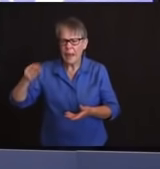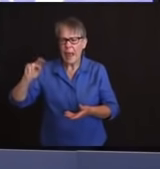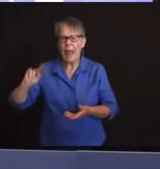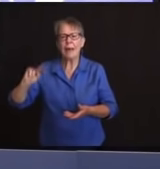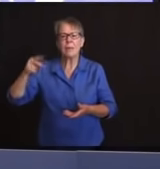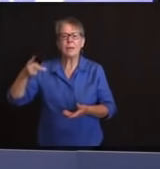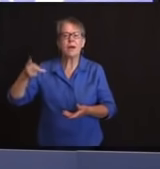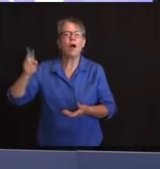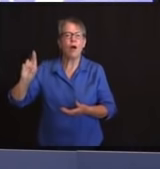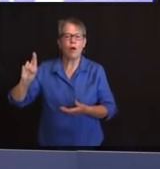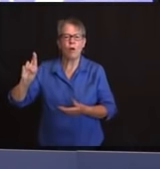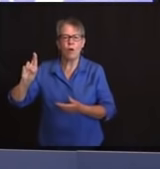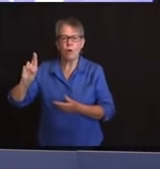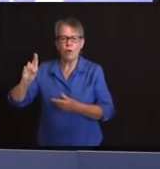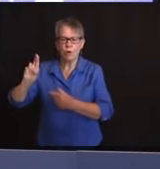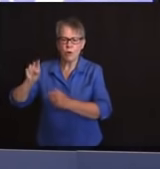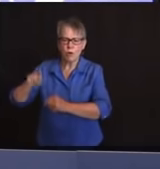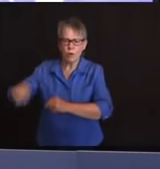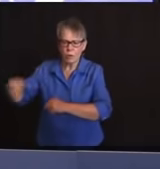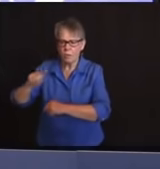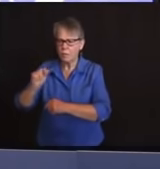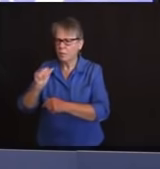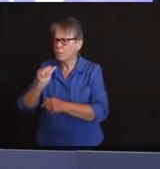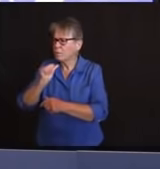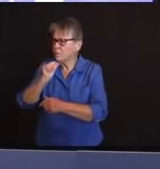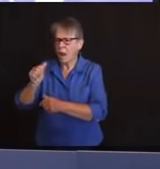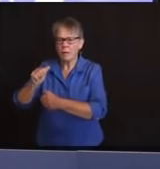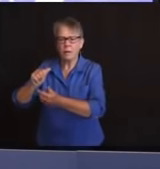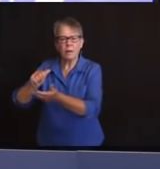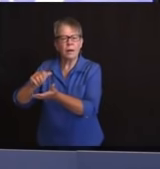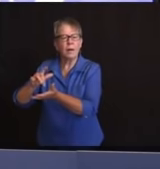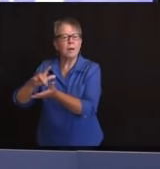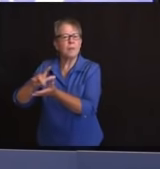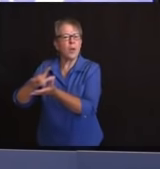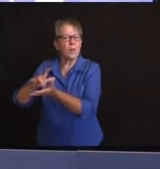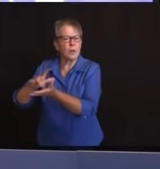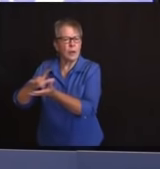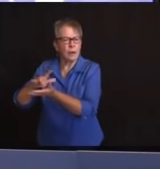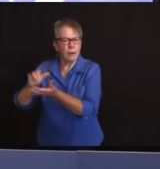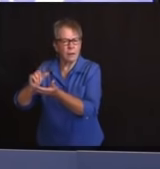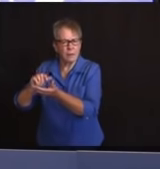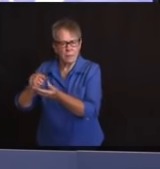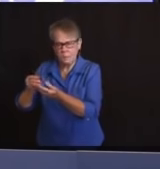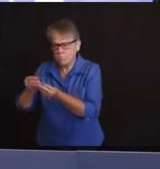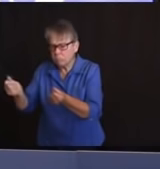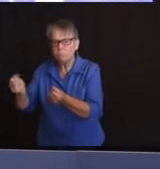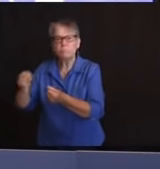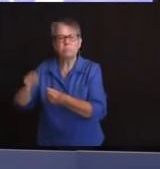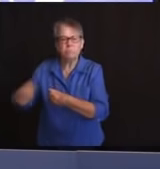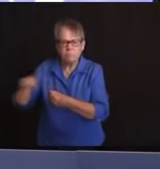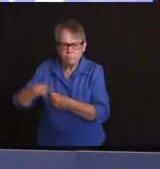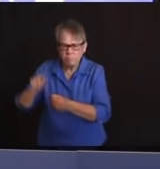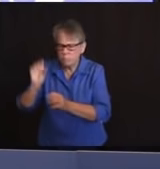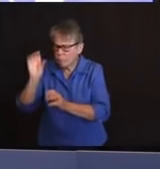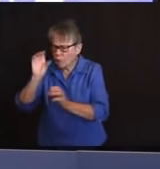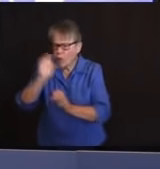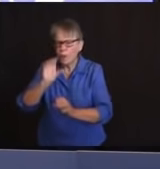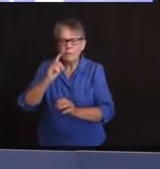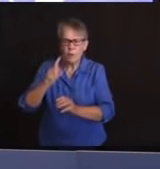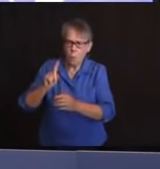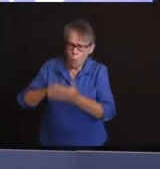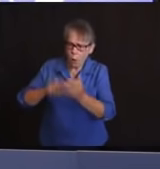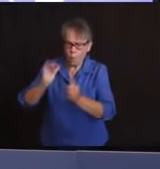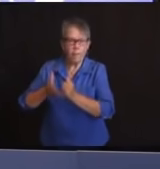are reporting 4 outbreaks, including 5 individuals, that's 1